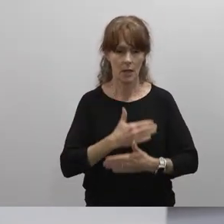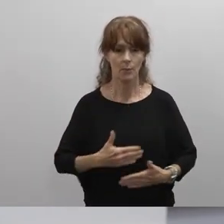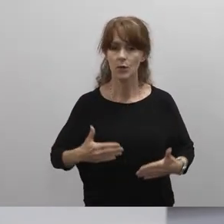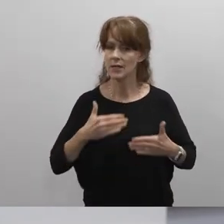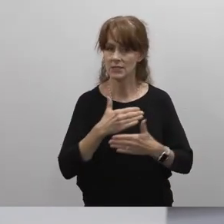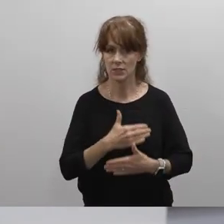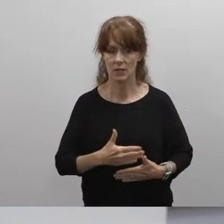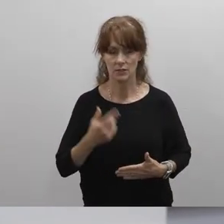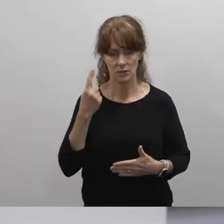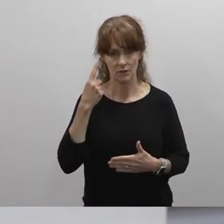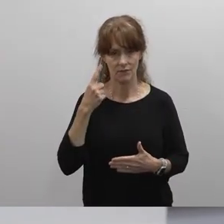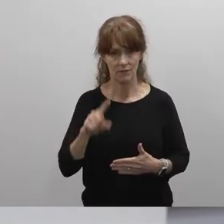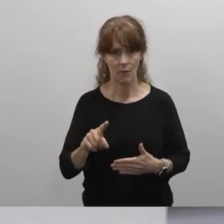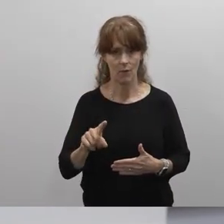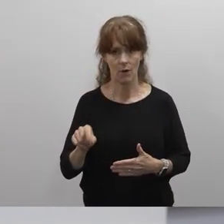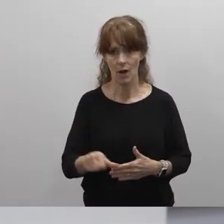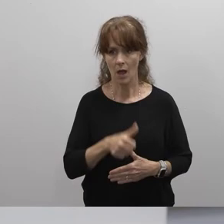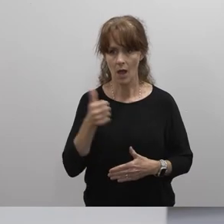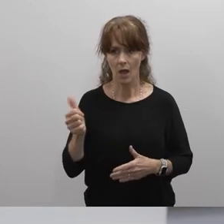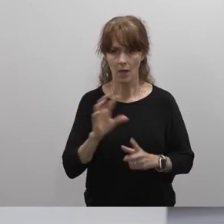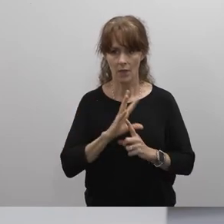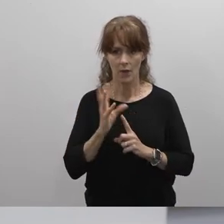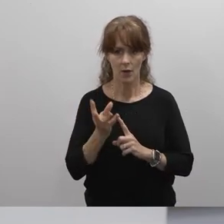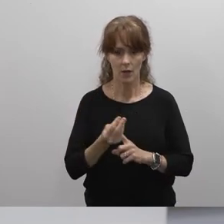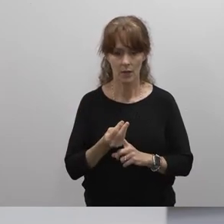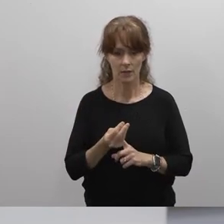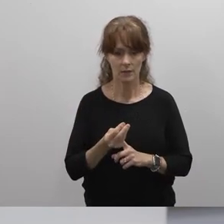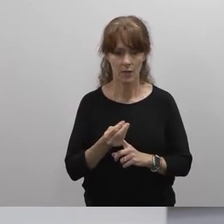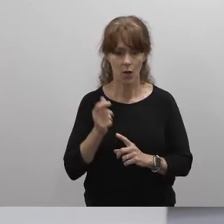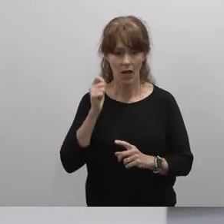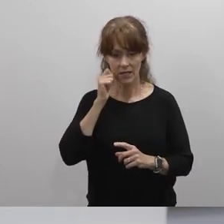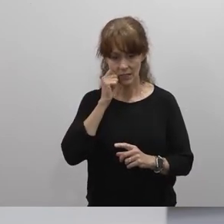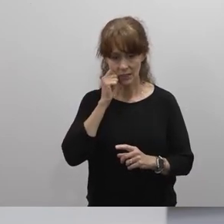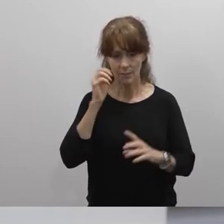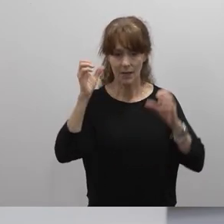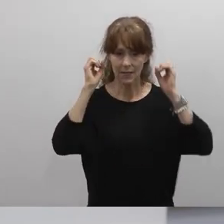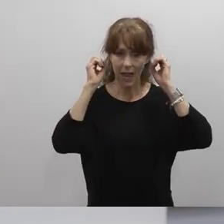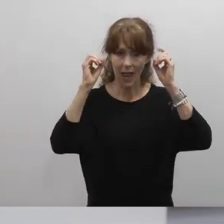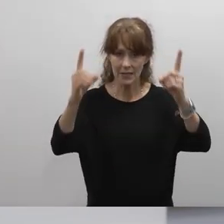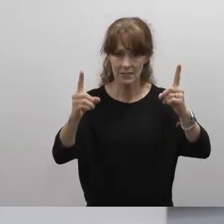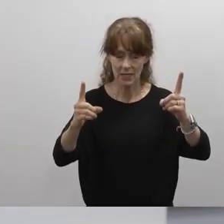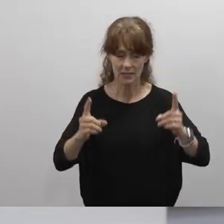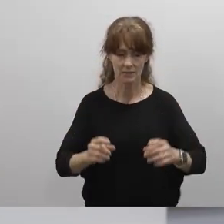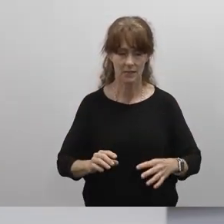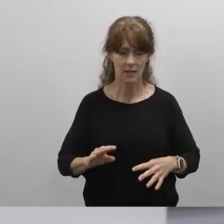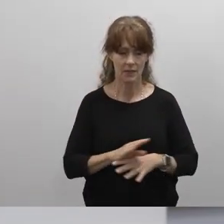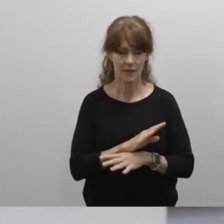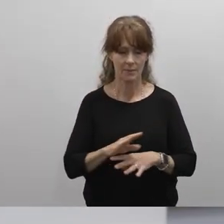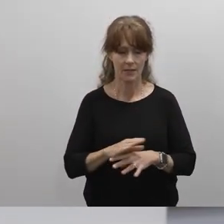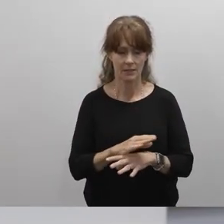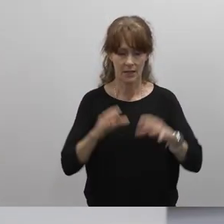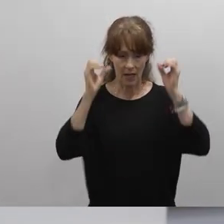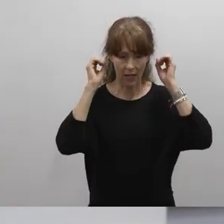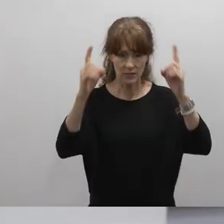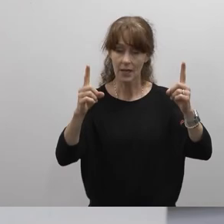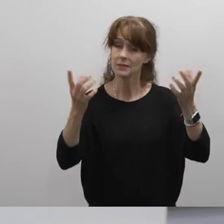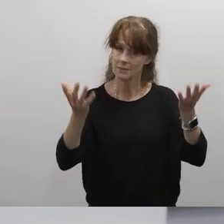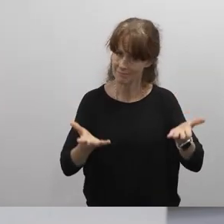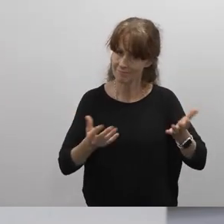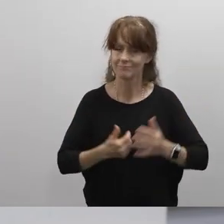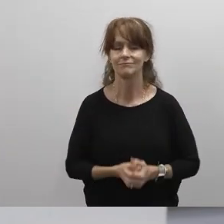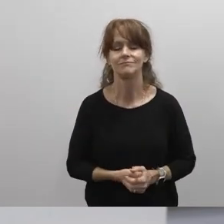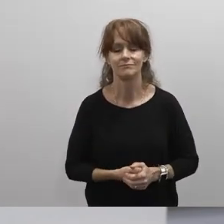appreciation for other cultures or ethnicities, but an education, and that's the business we're in, is education.